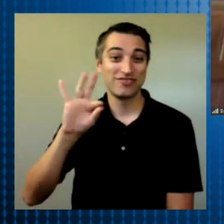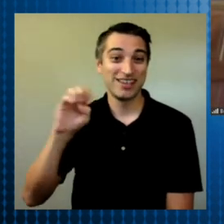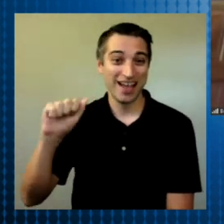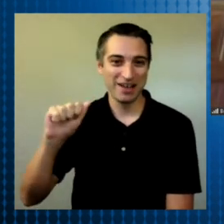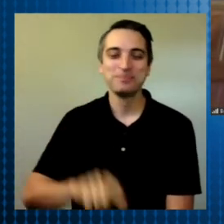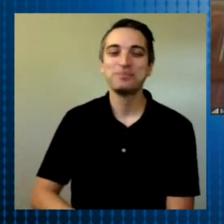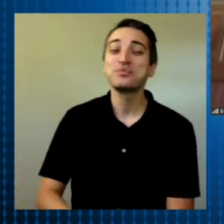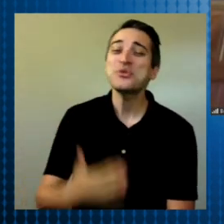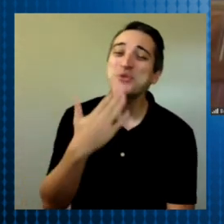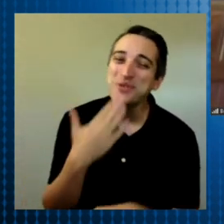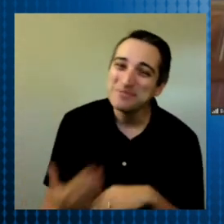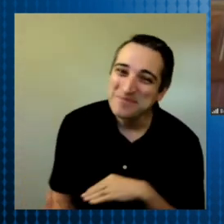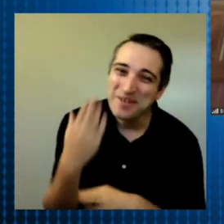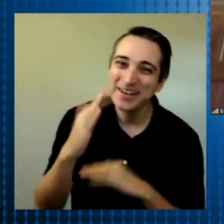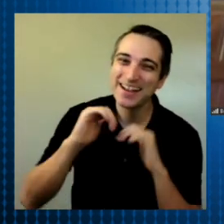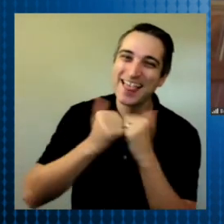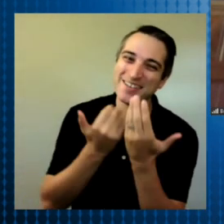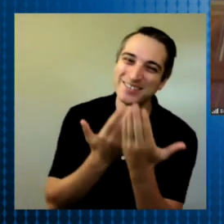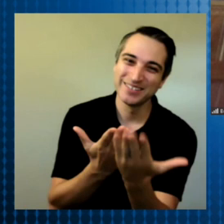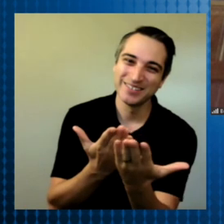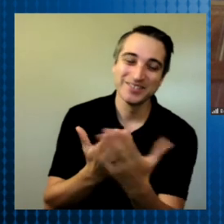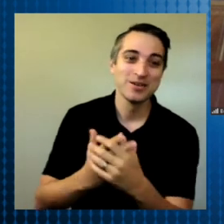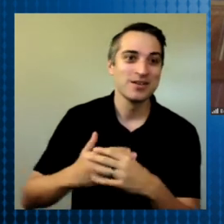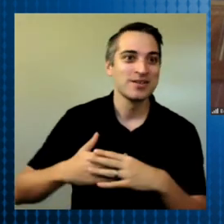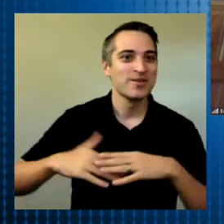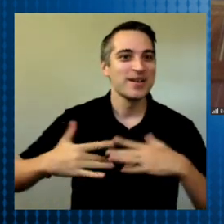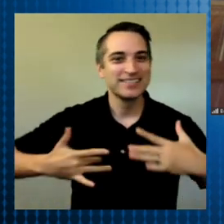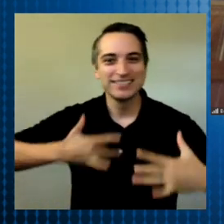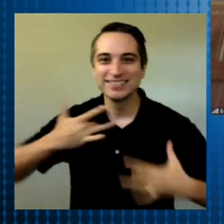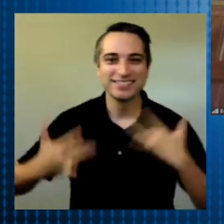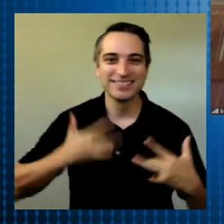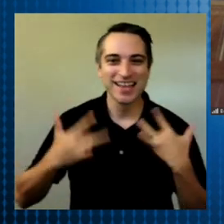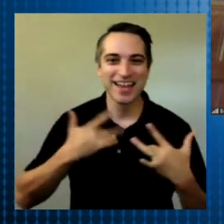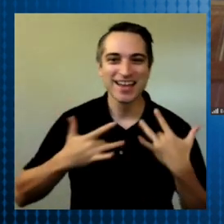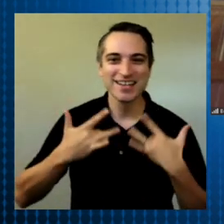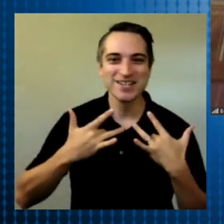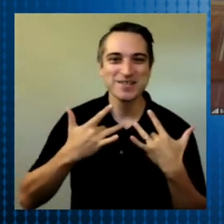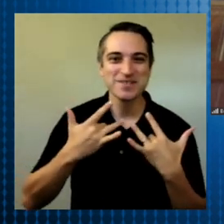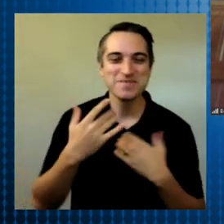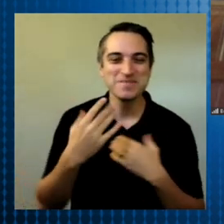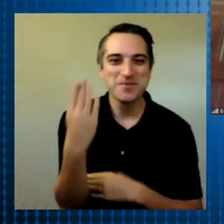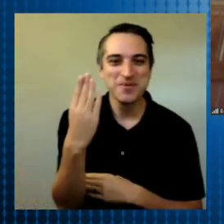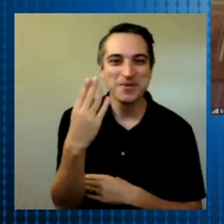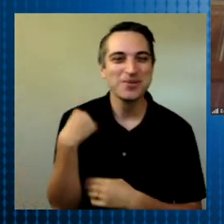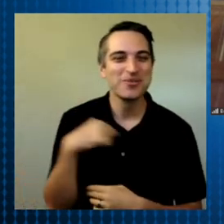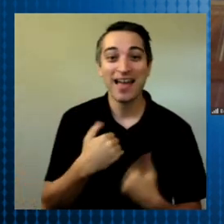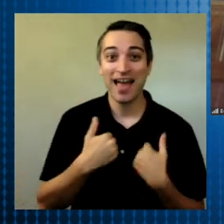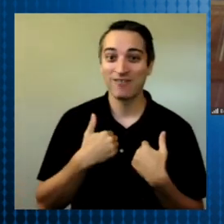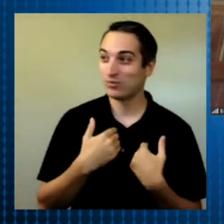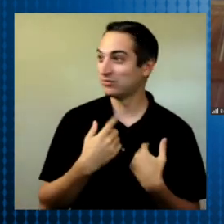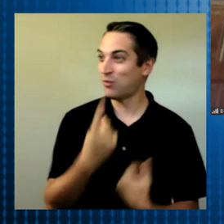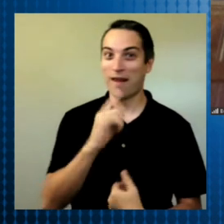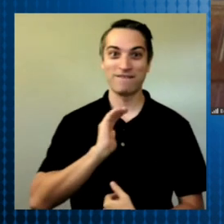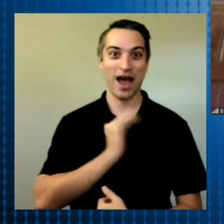you? This is such a great and exciting morning. We have one of our sons